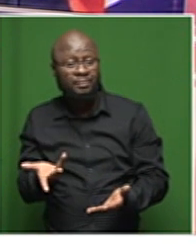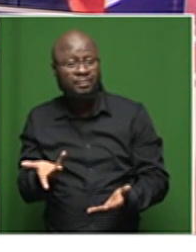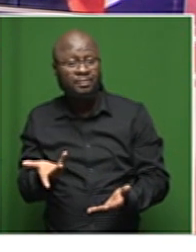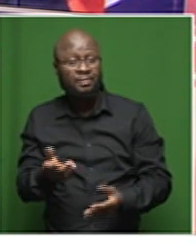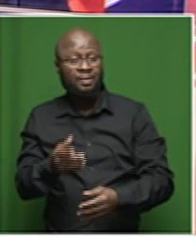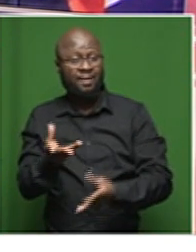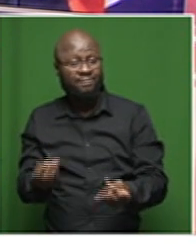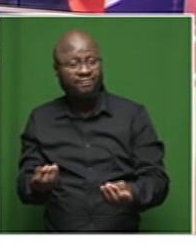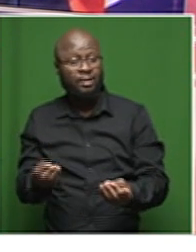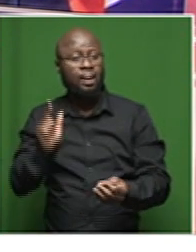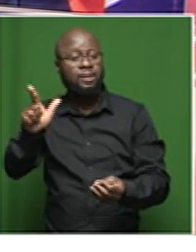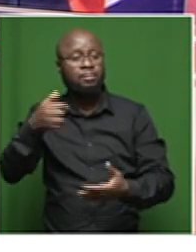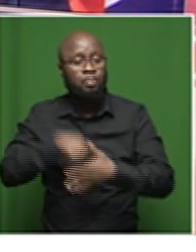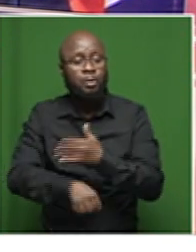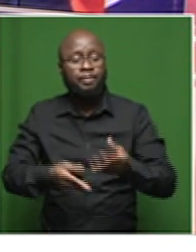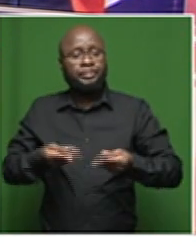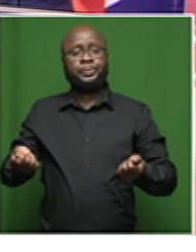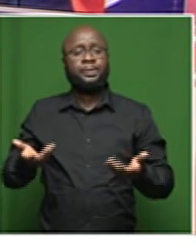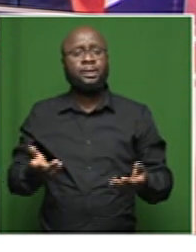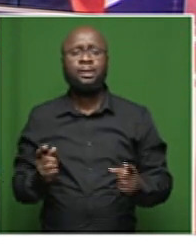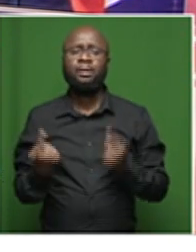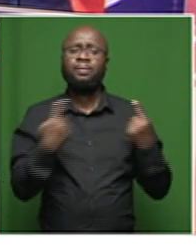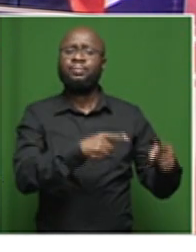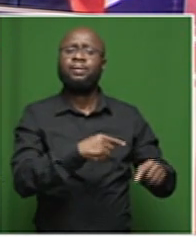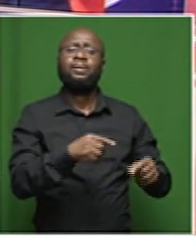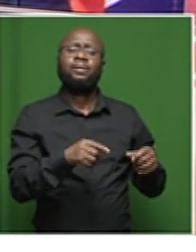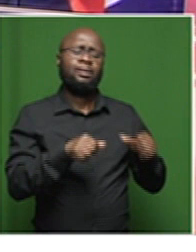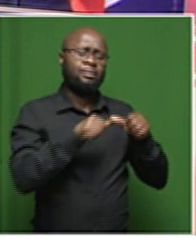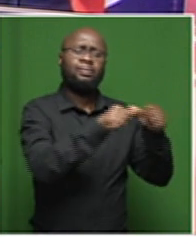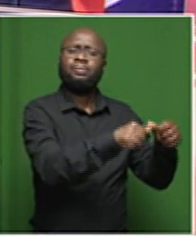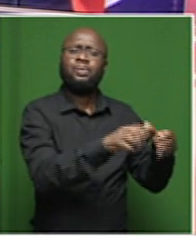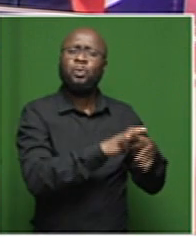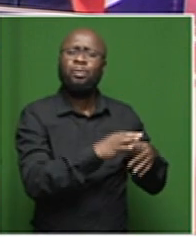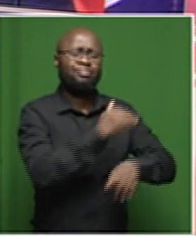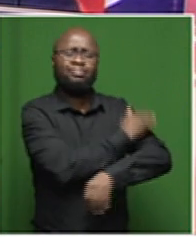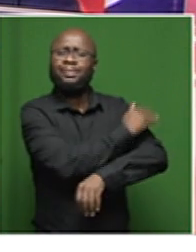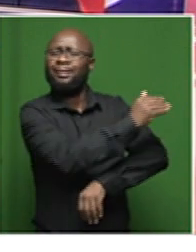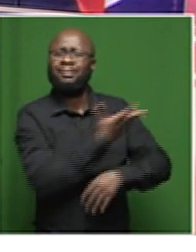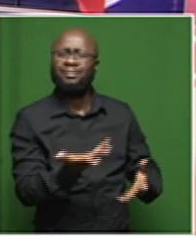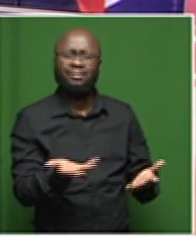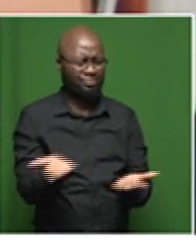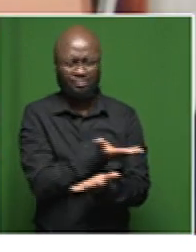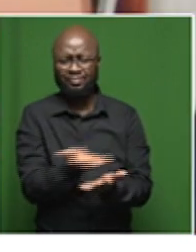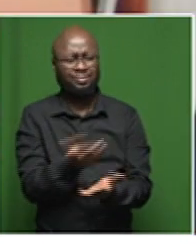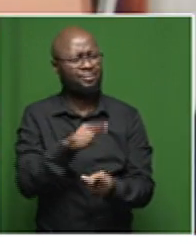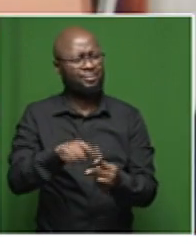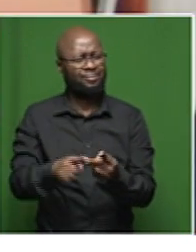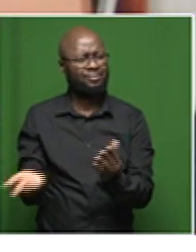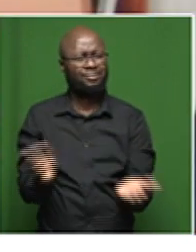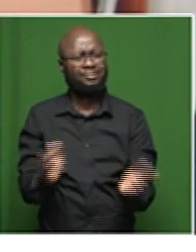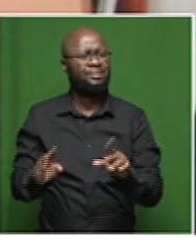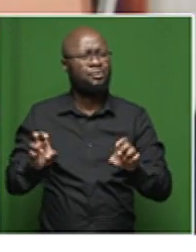then chronic hypertension as well. Doc, can you give us an answer to this, please? Yes, there is a